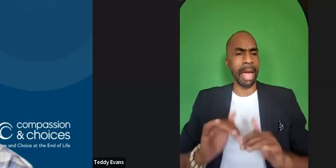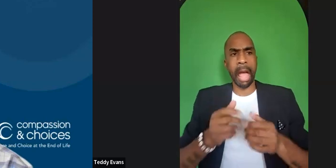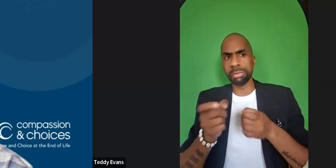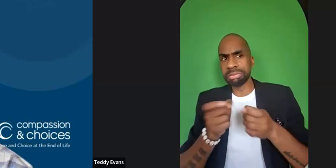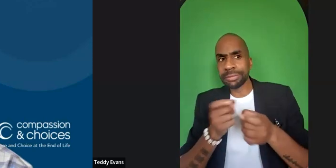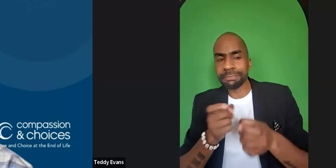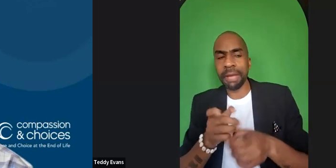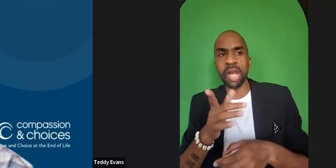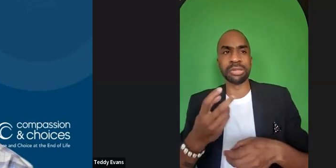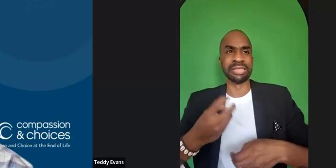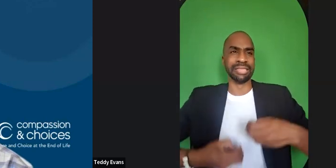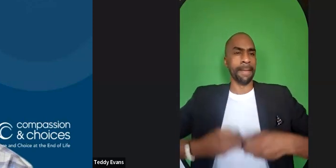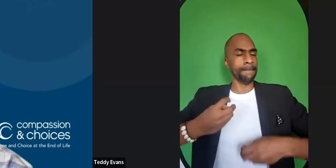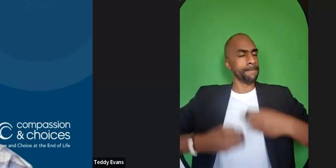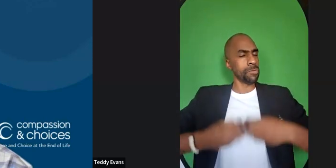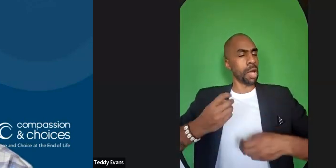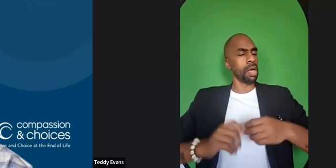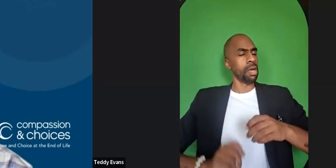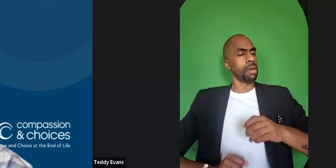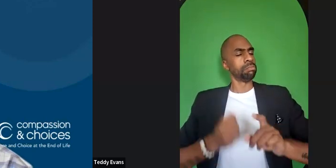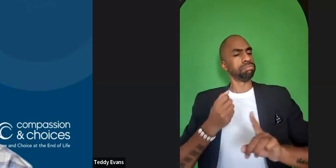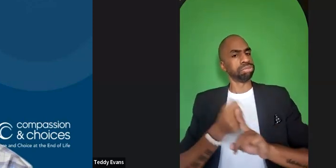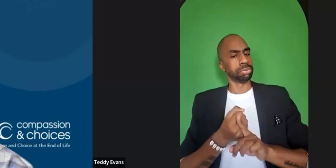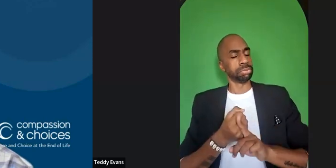arise. Sometimes we use medications